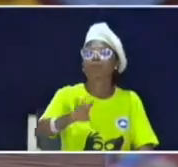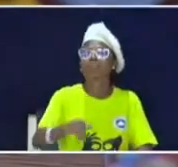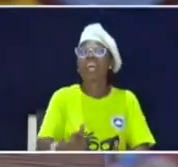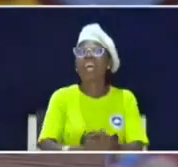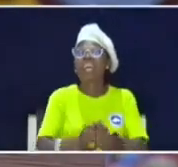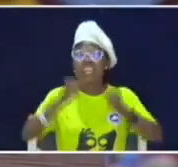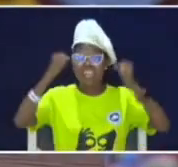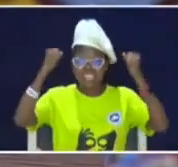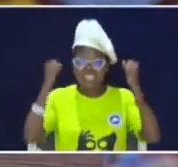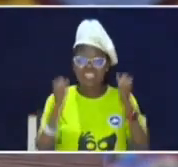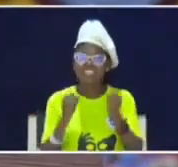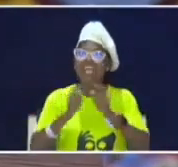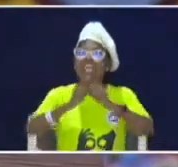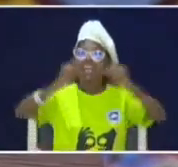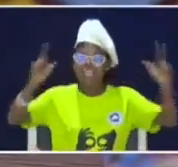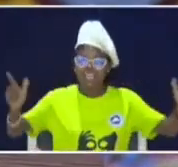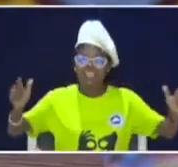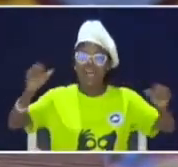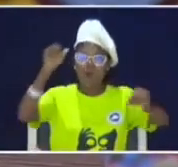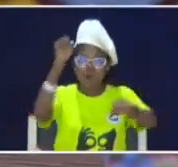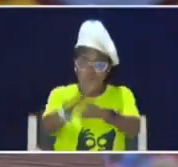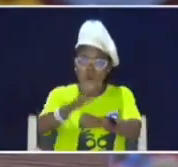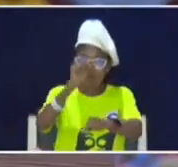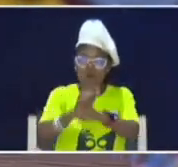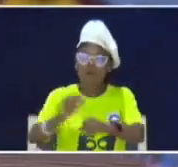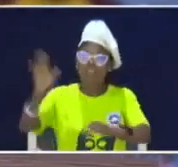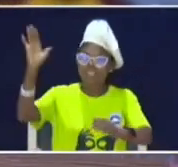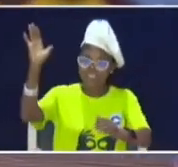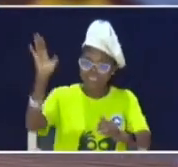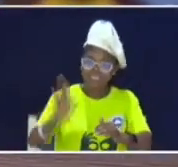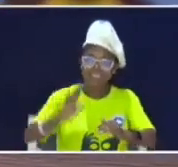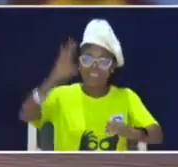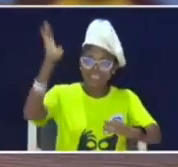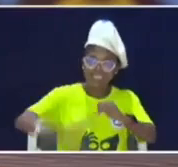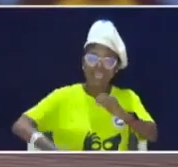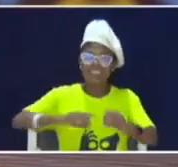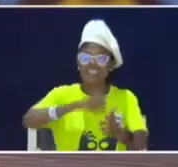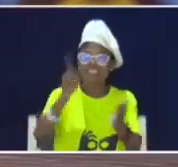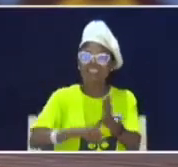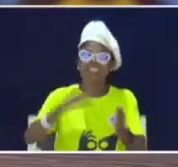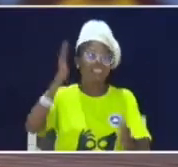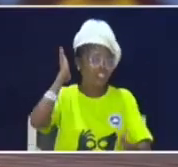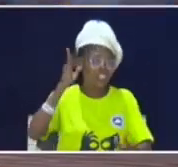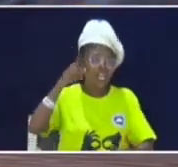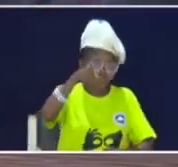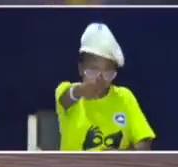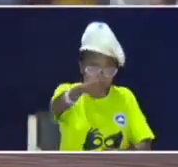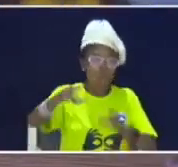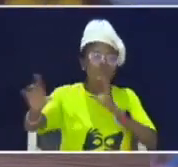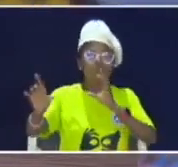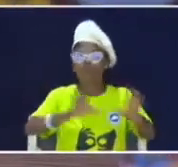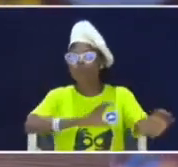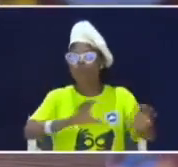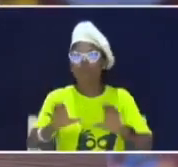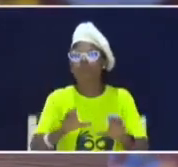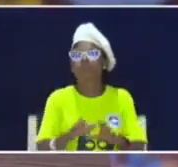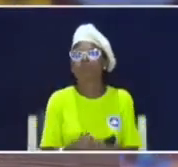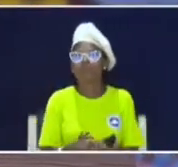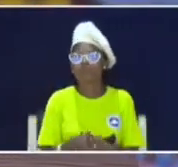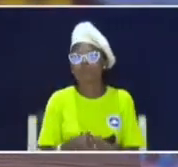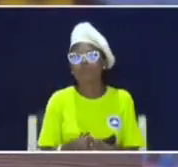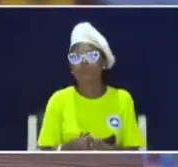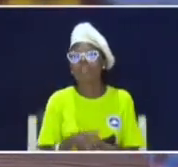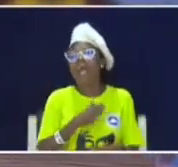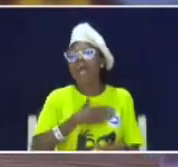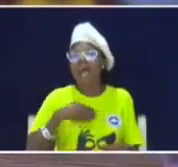greater works than these shall ye do. Verily, verily, I say unto you, he that believeth on me,